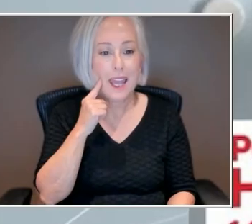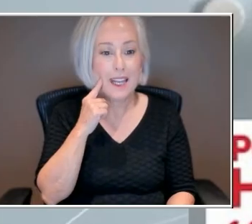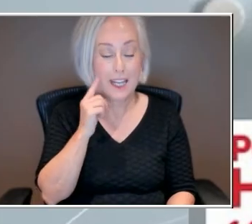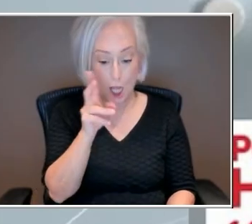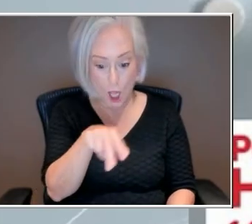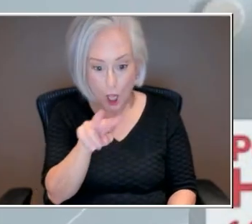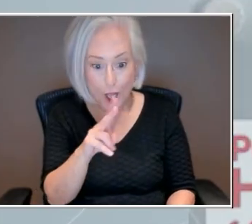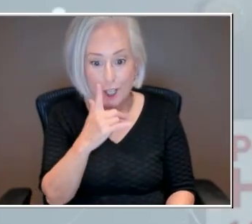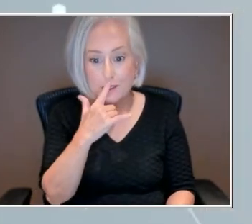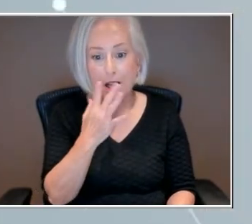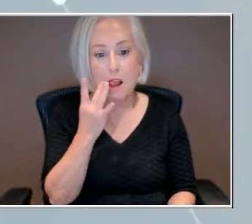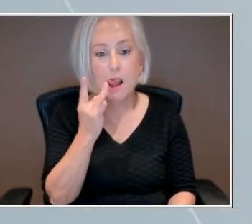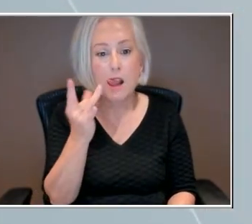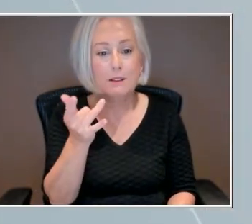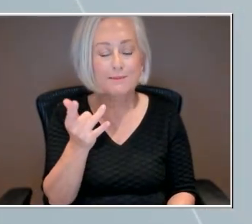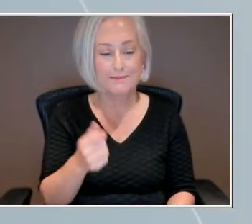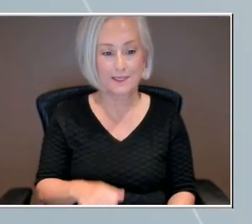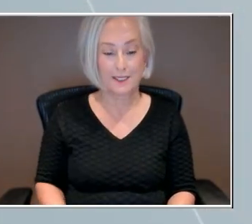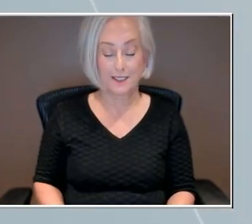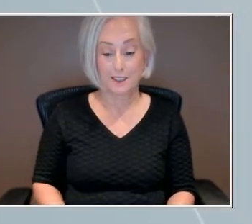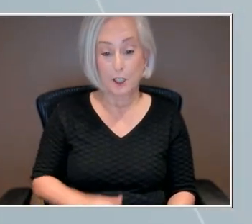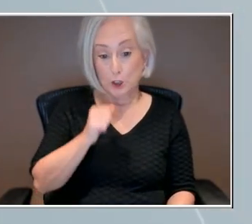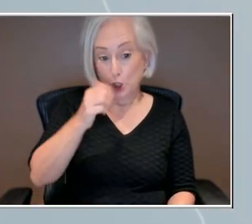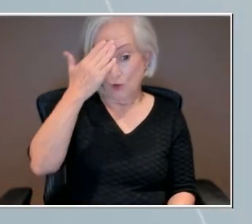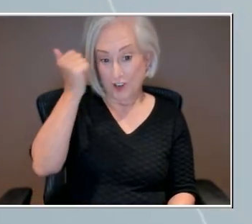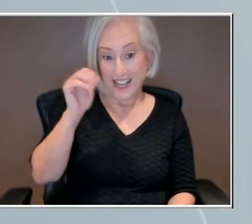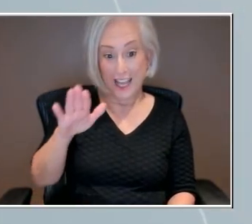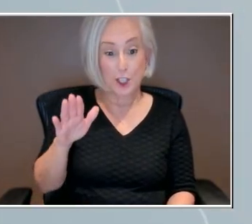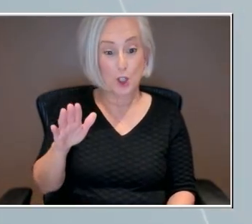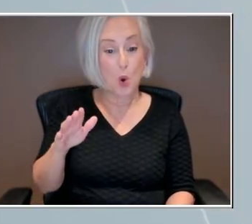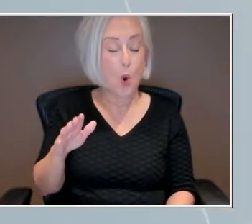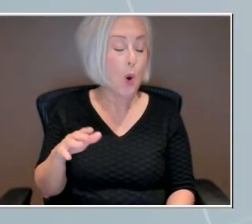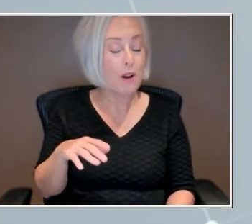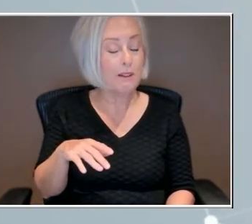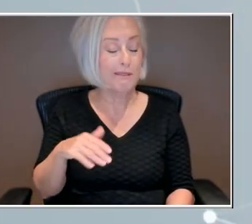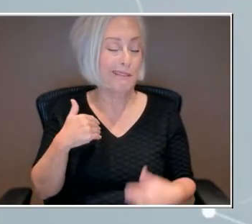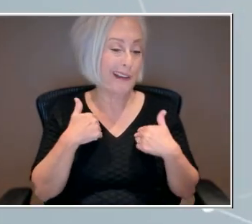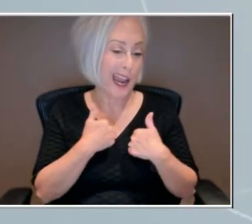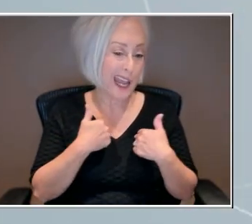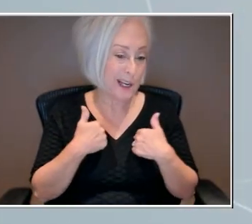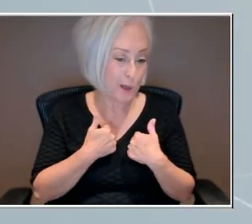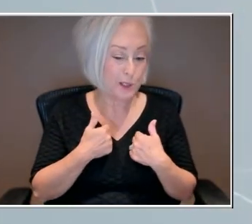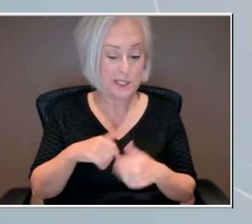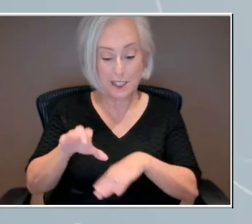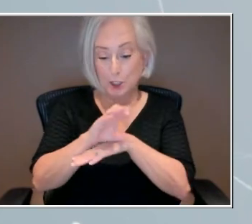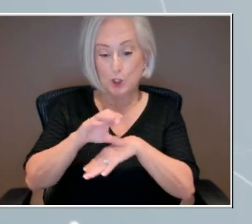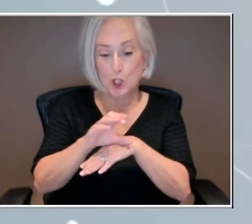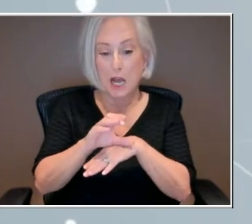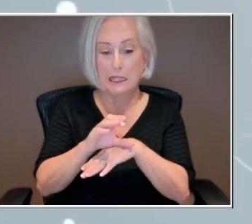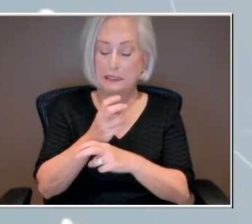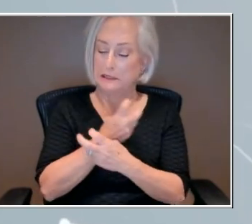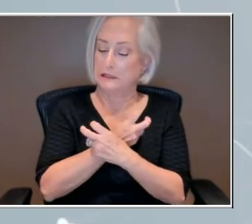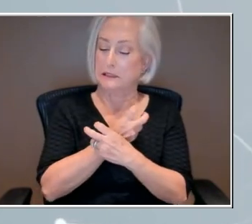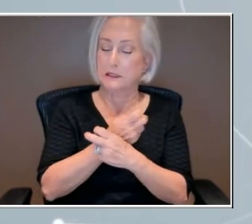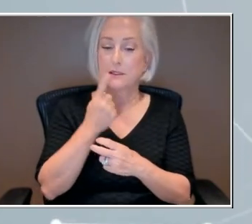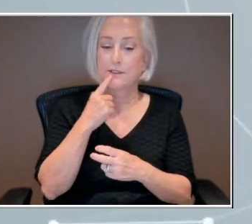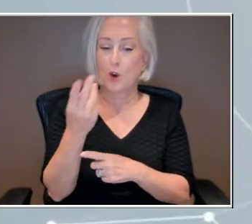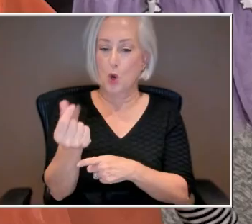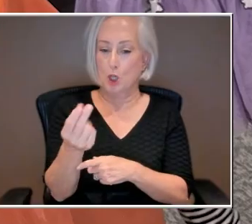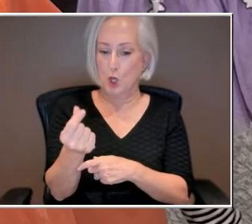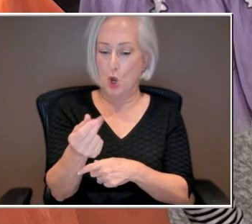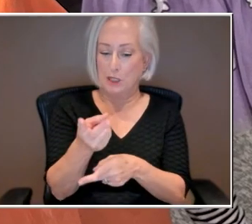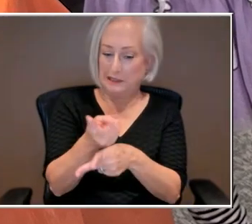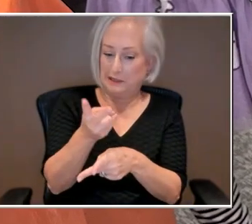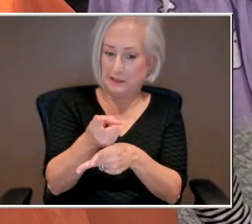don't forget about your furry friends, all your pets. Chocolate is toxic for dogs. Watch those candy bowls. And finally, we say